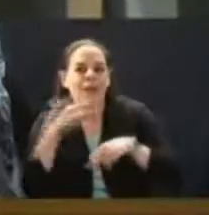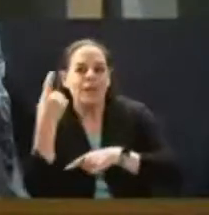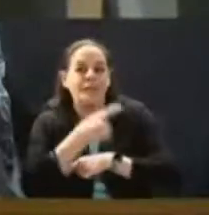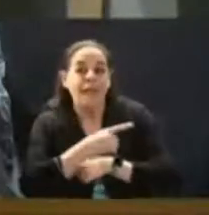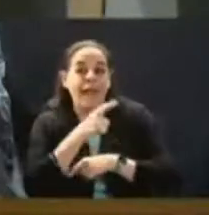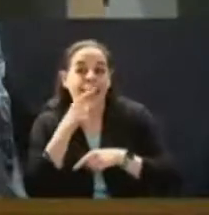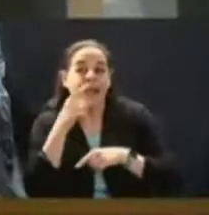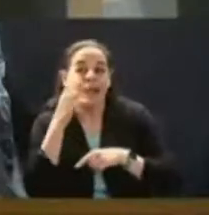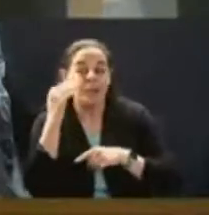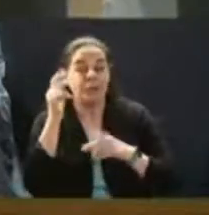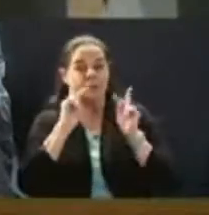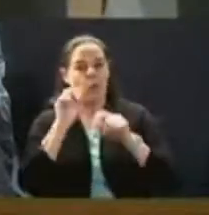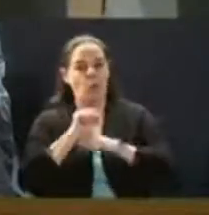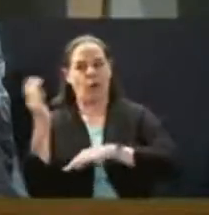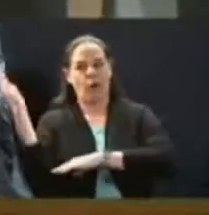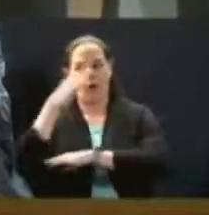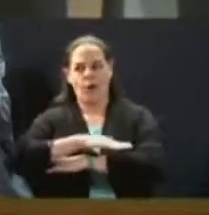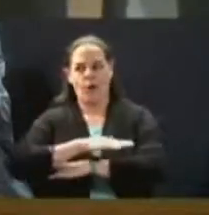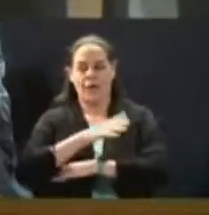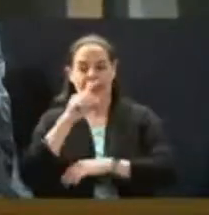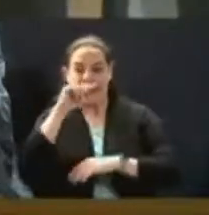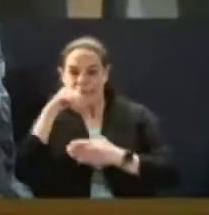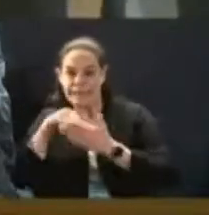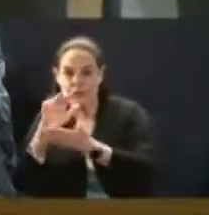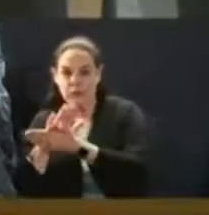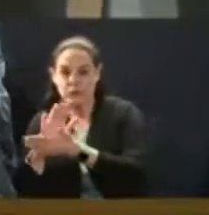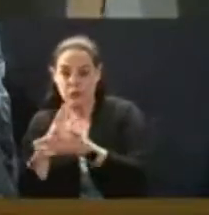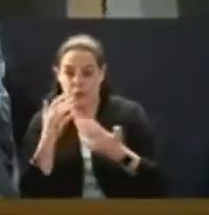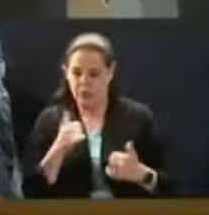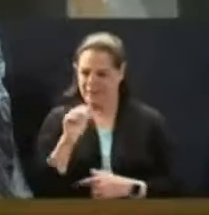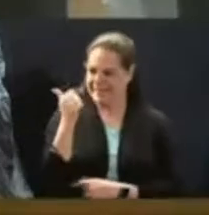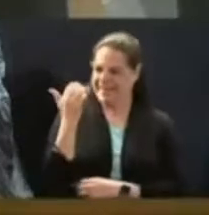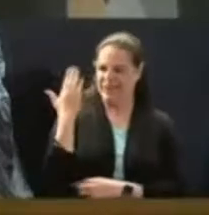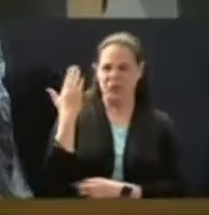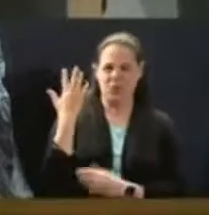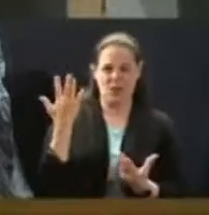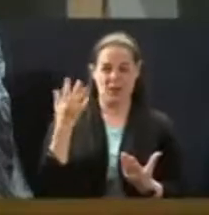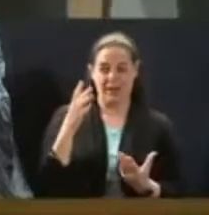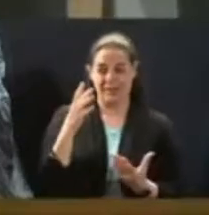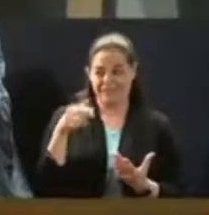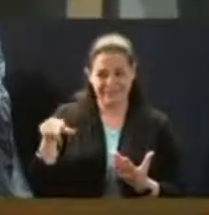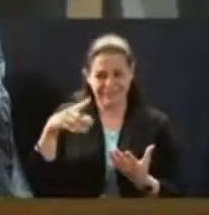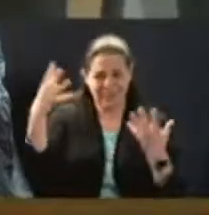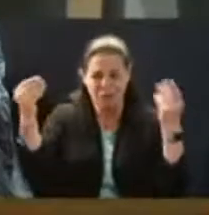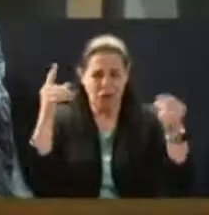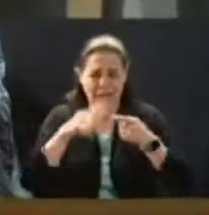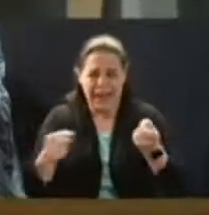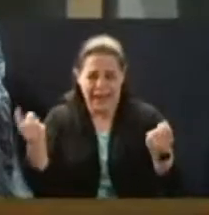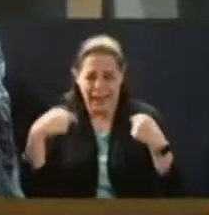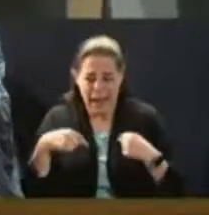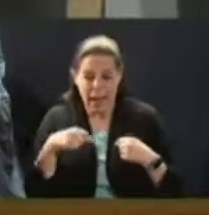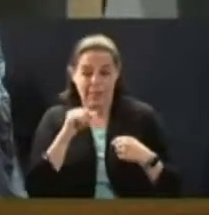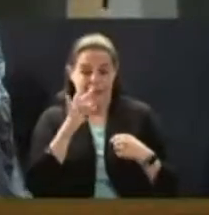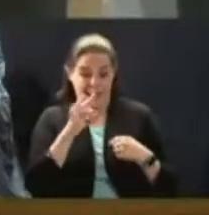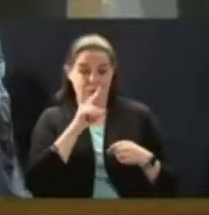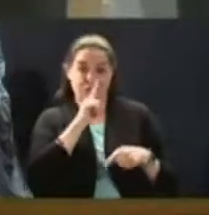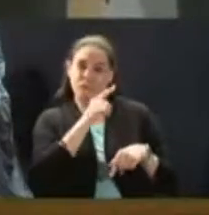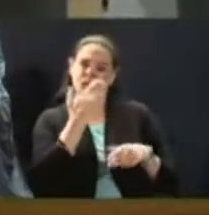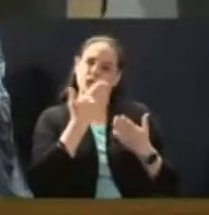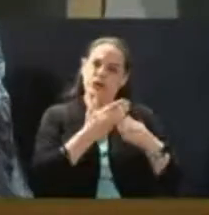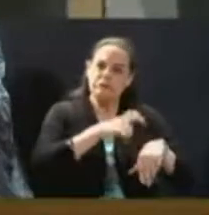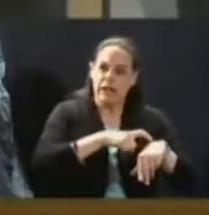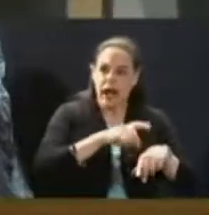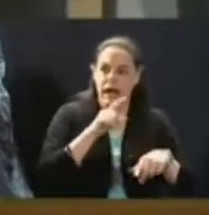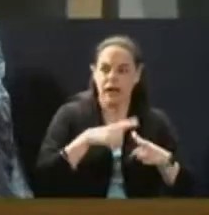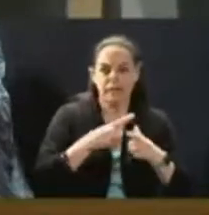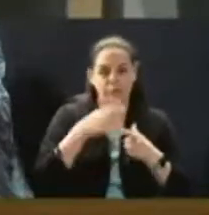working and kids are in school could actually come and talk to us, then that would be reasonable. But when we're having this